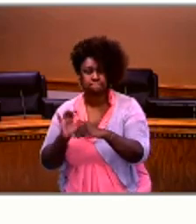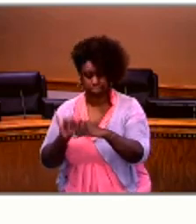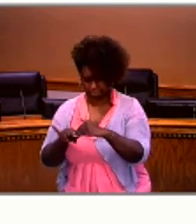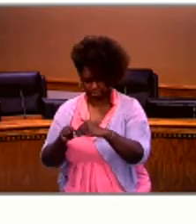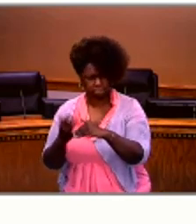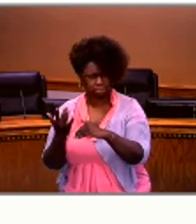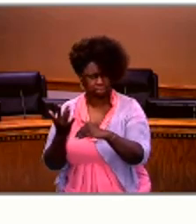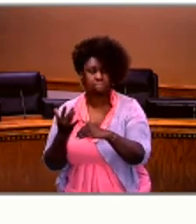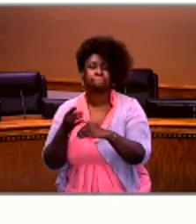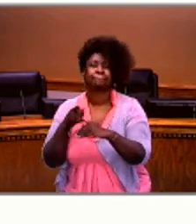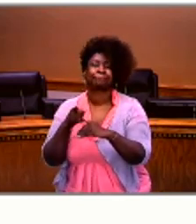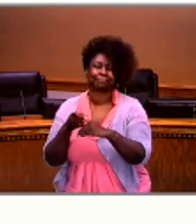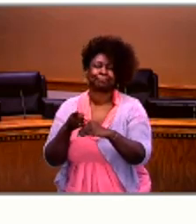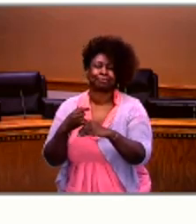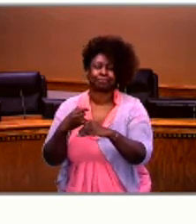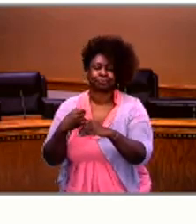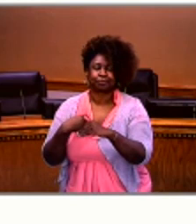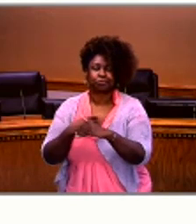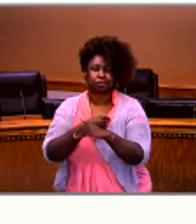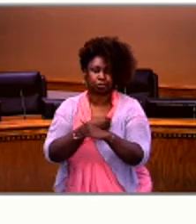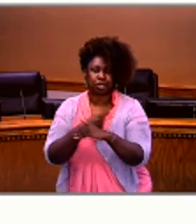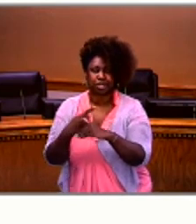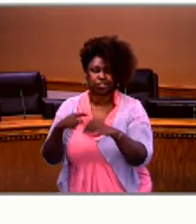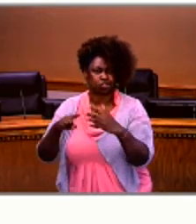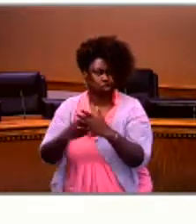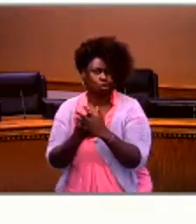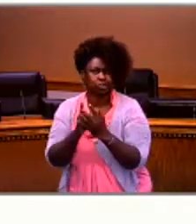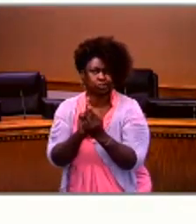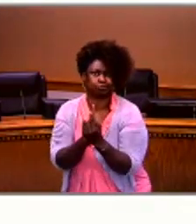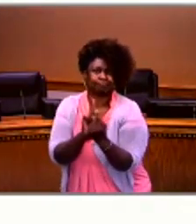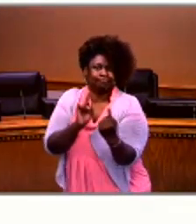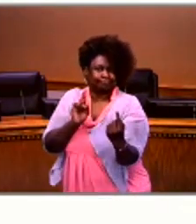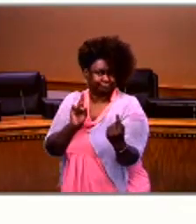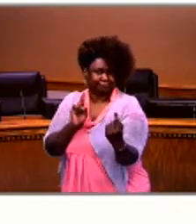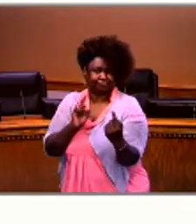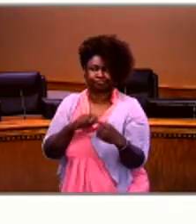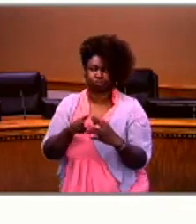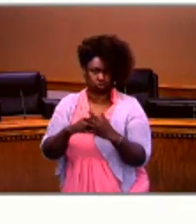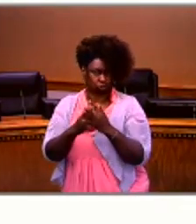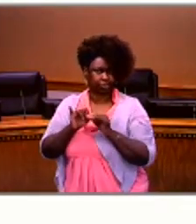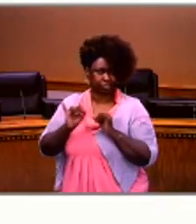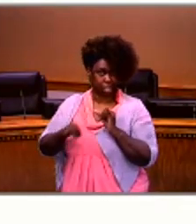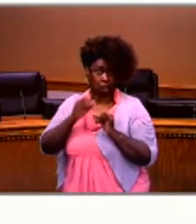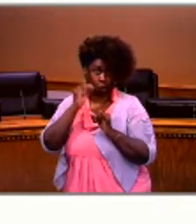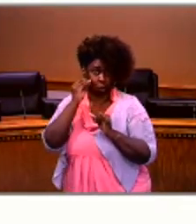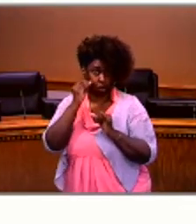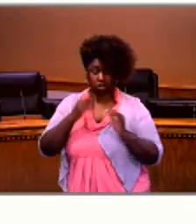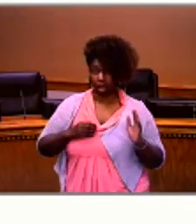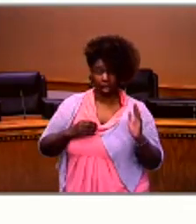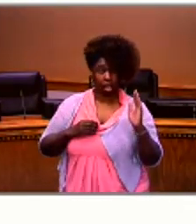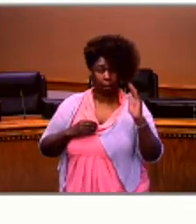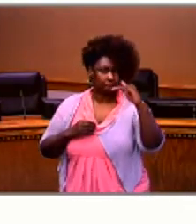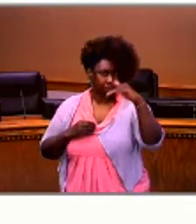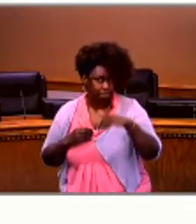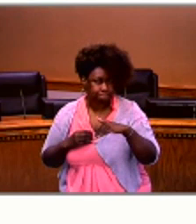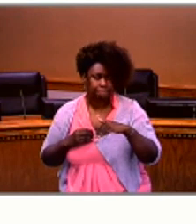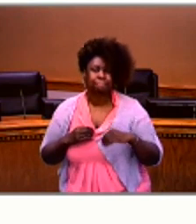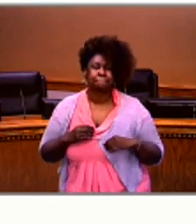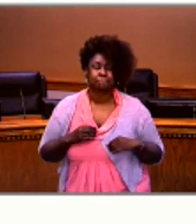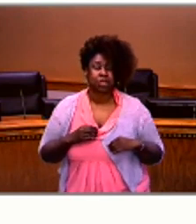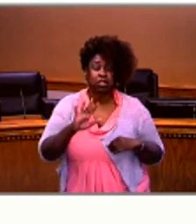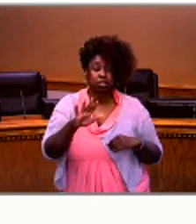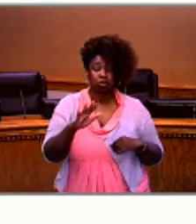coincides with the implementation of our social distancing strategy and stay-at-home strategy. And you can see that the influenza-like illness